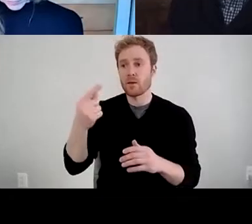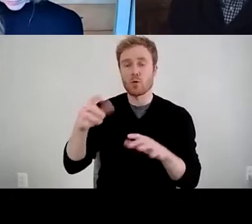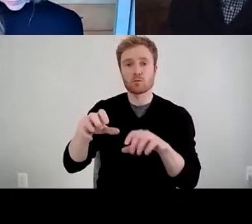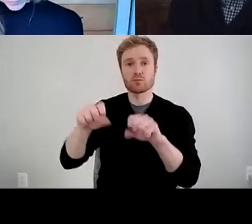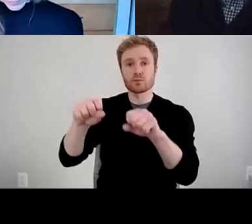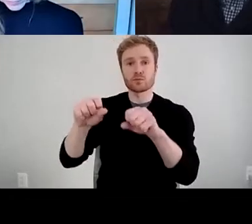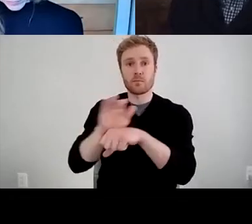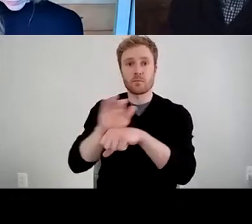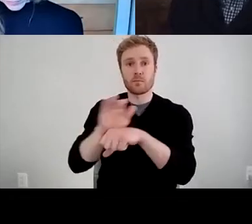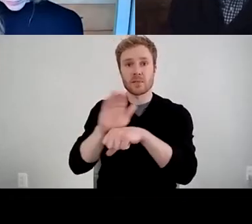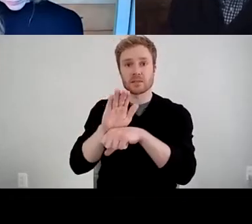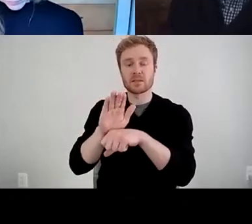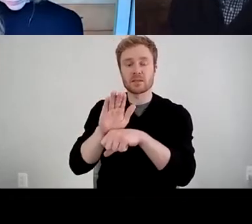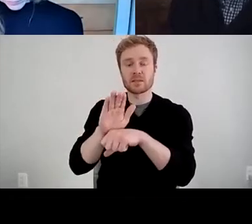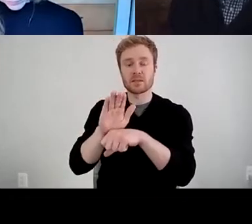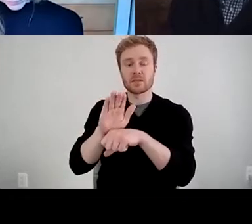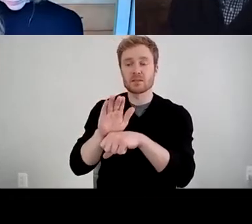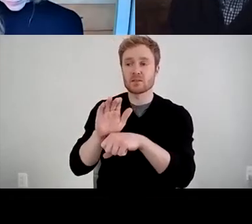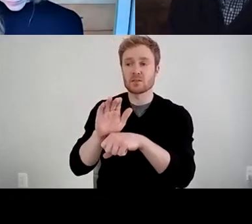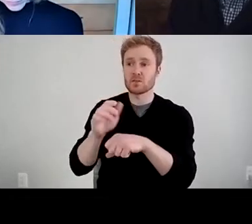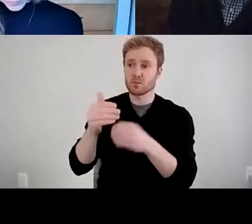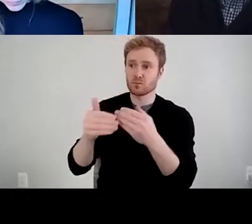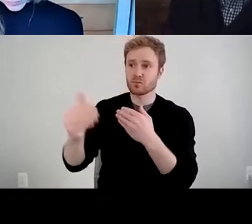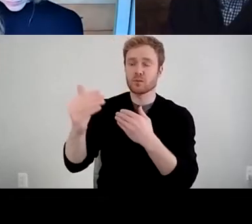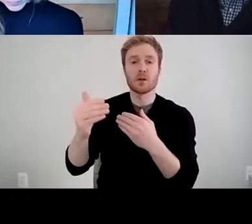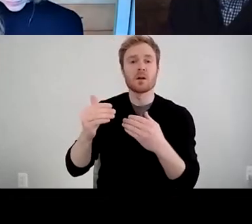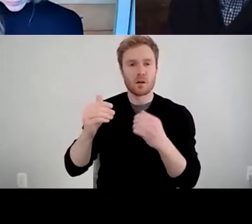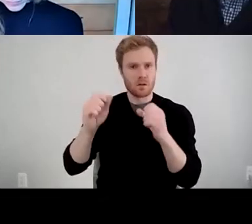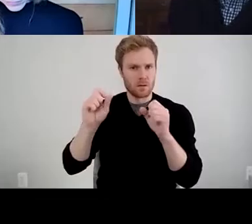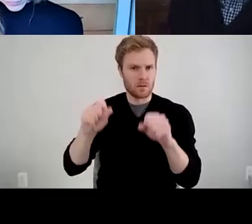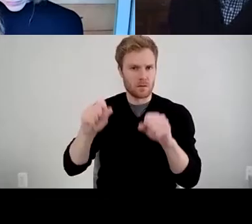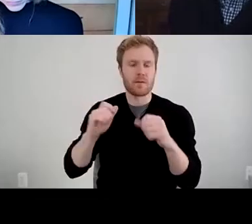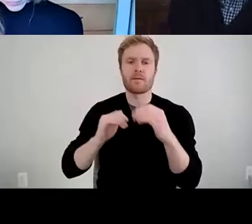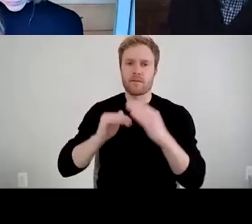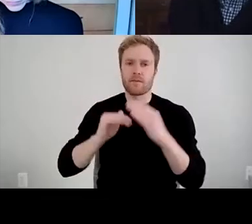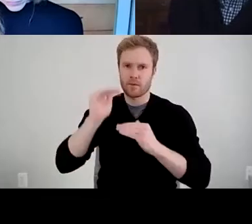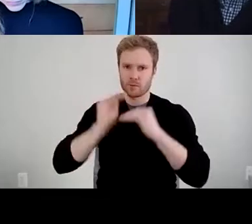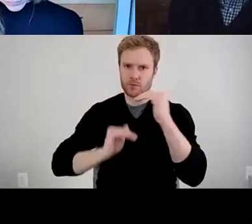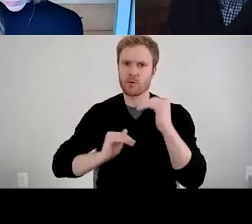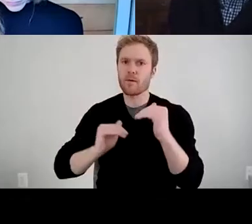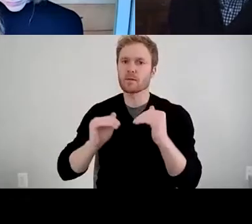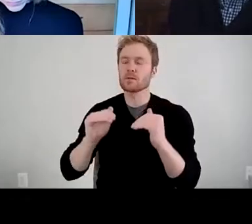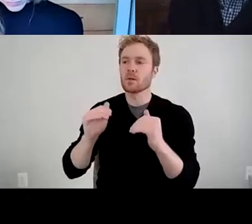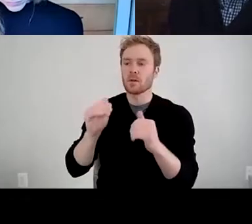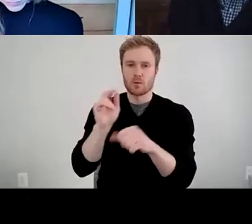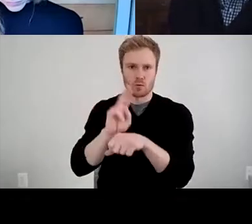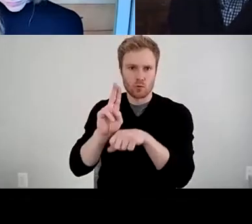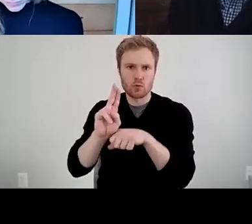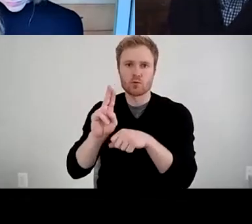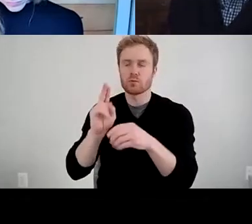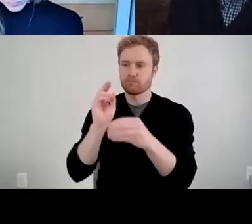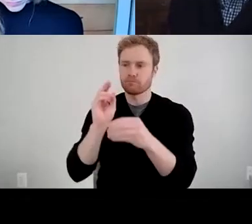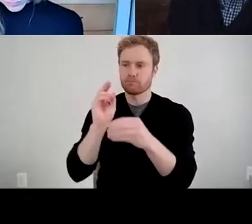all. That will take us to our Public Works Committee, which is chaired by Mr. Coghill. First new paper is Bill